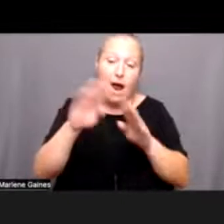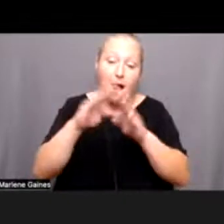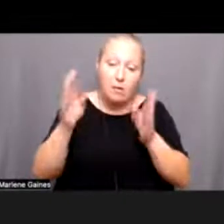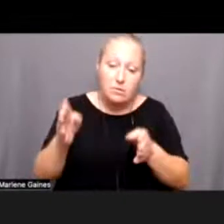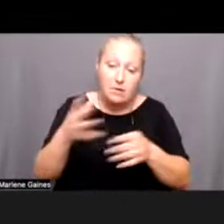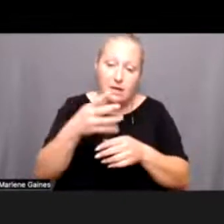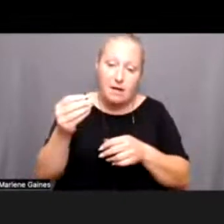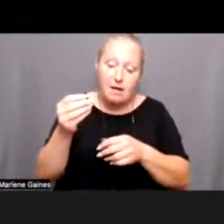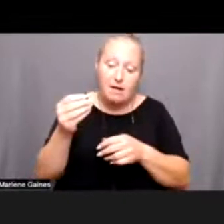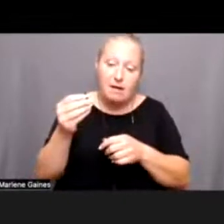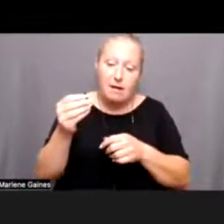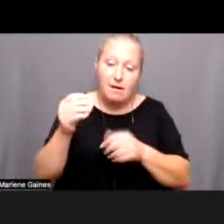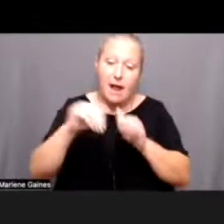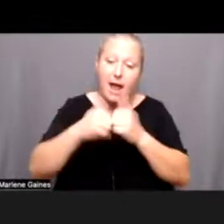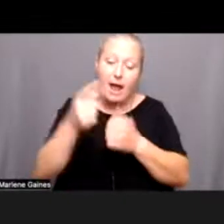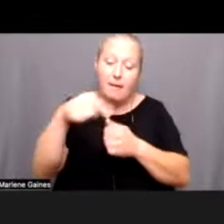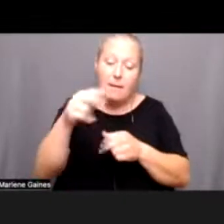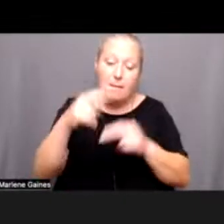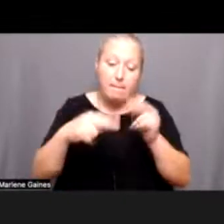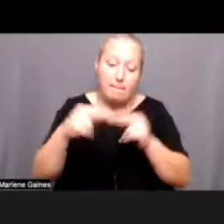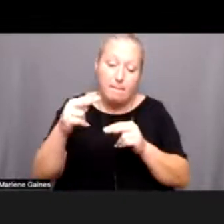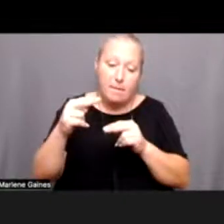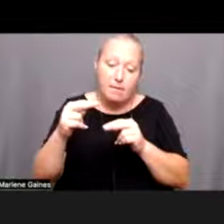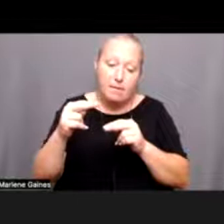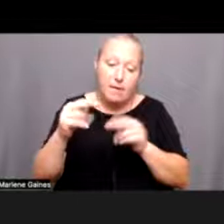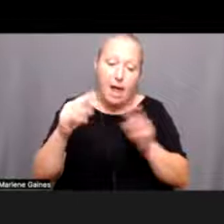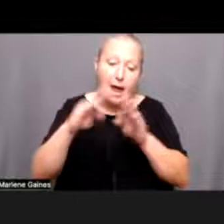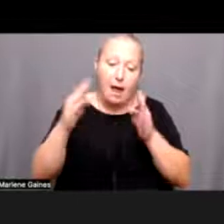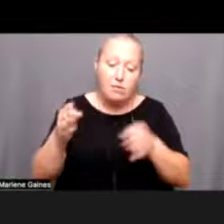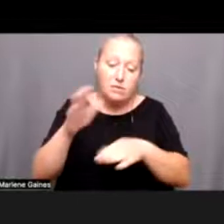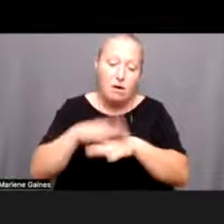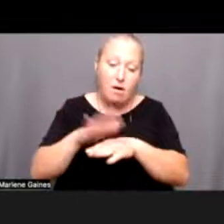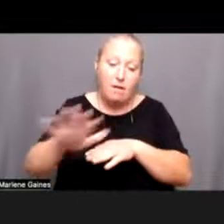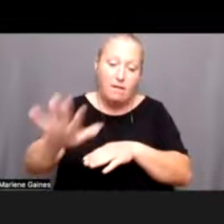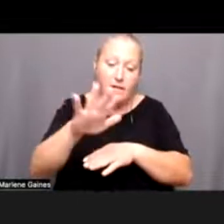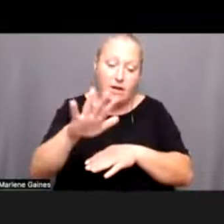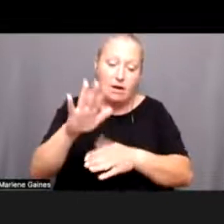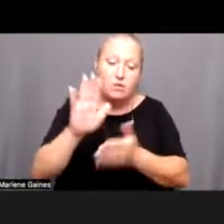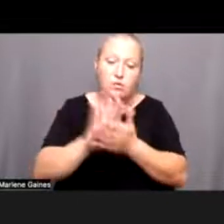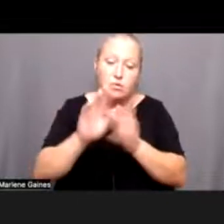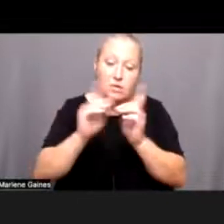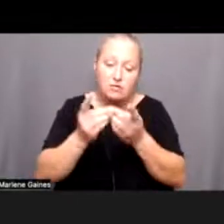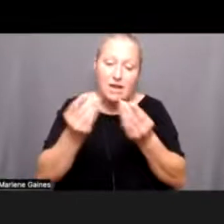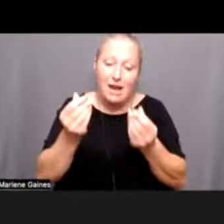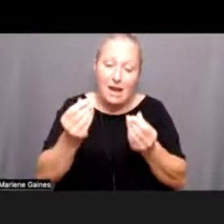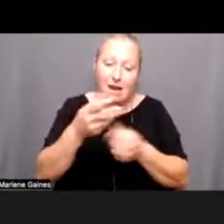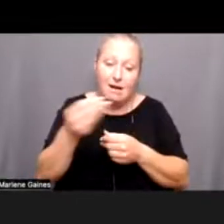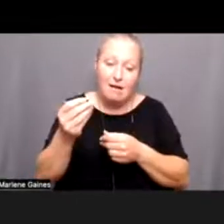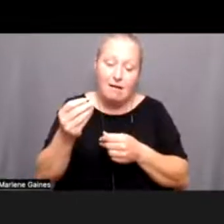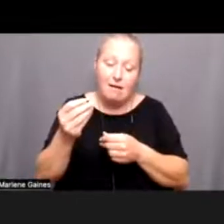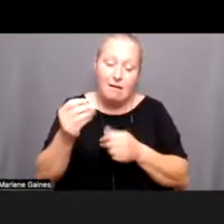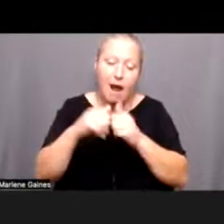housing and how they built some housing on their school district land and how that